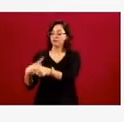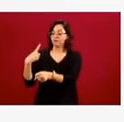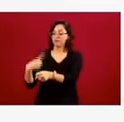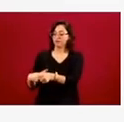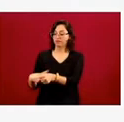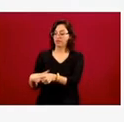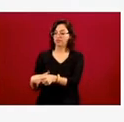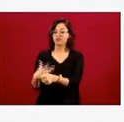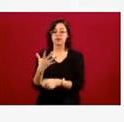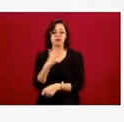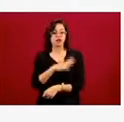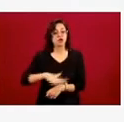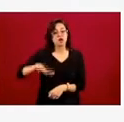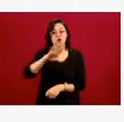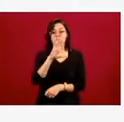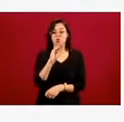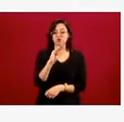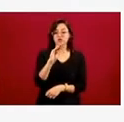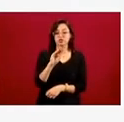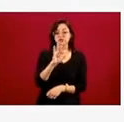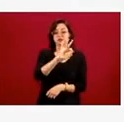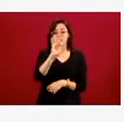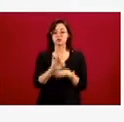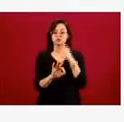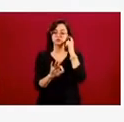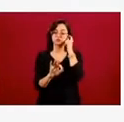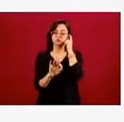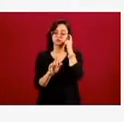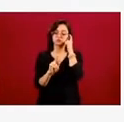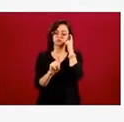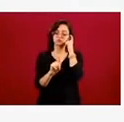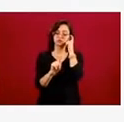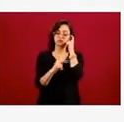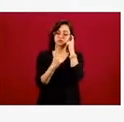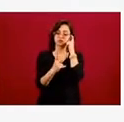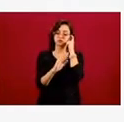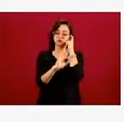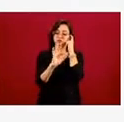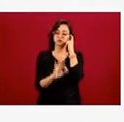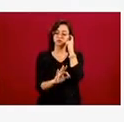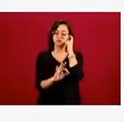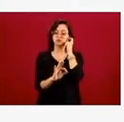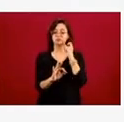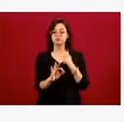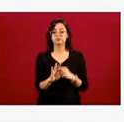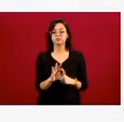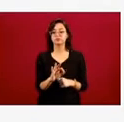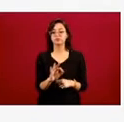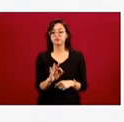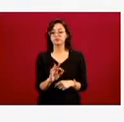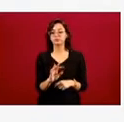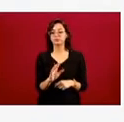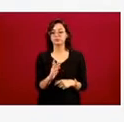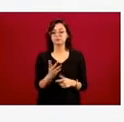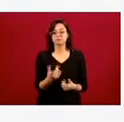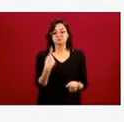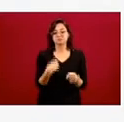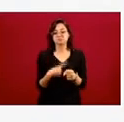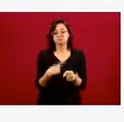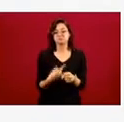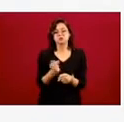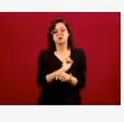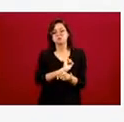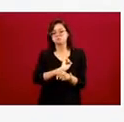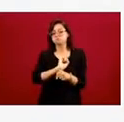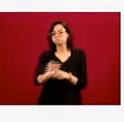had the need to be hospitalized. And we can see that almost 80%, meaning 78% of cases,